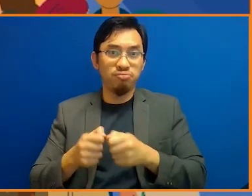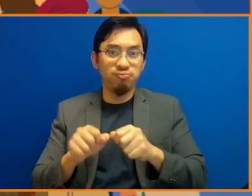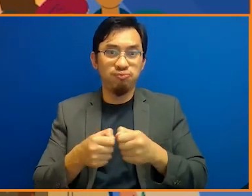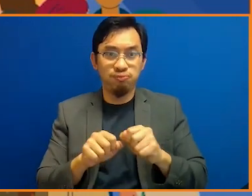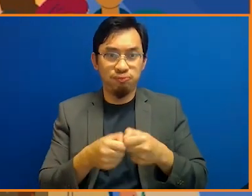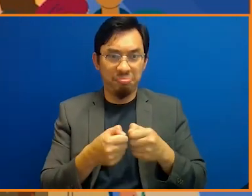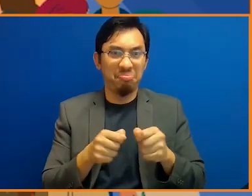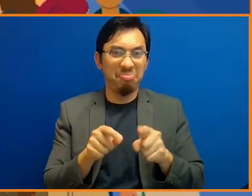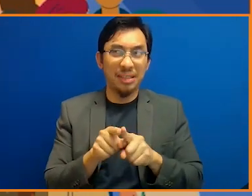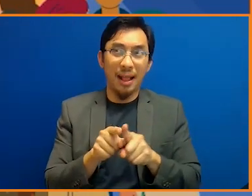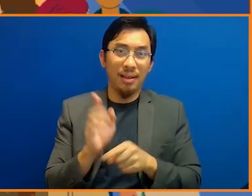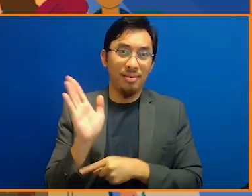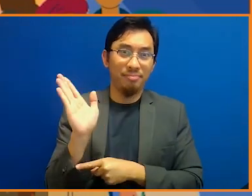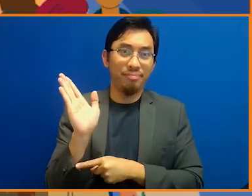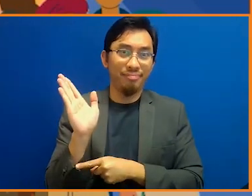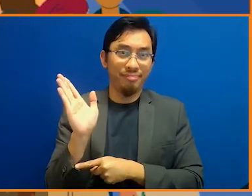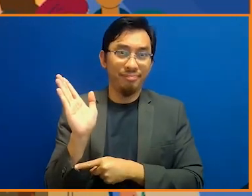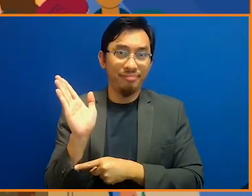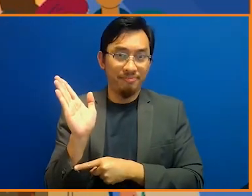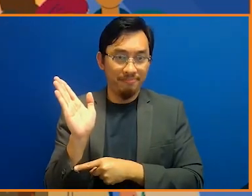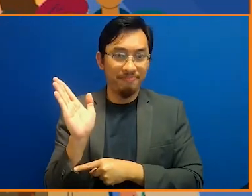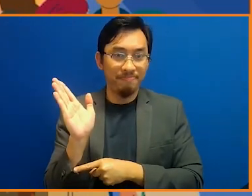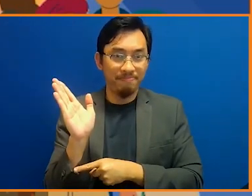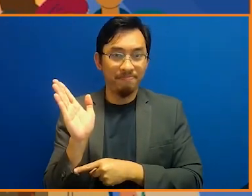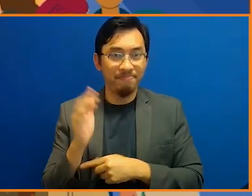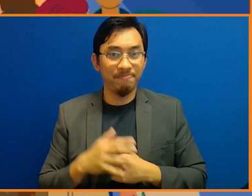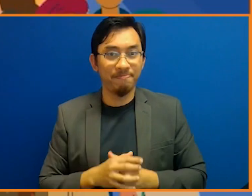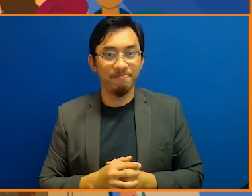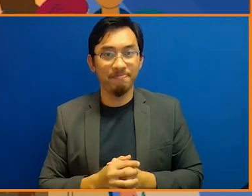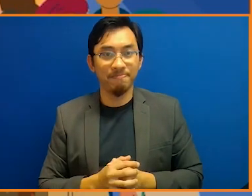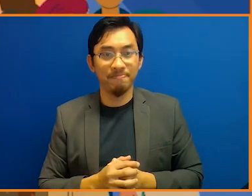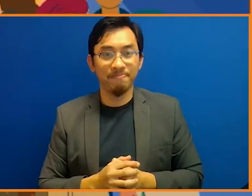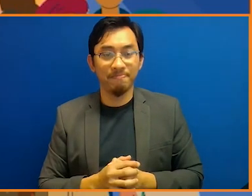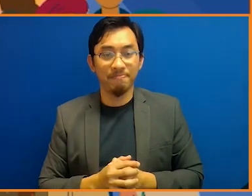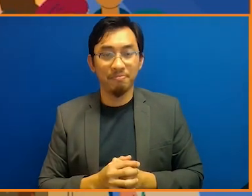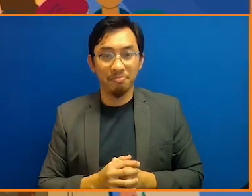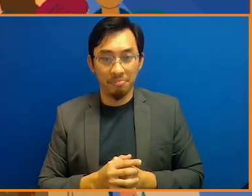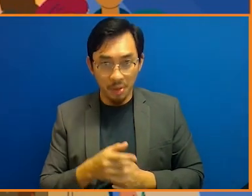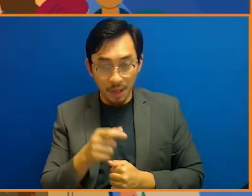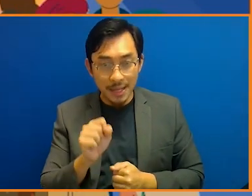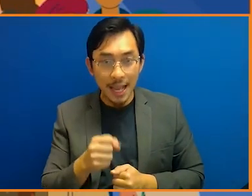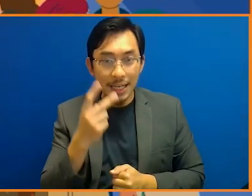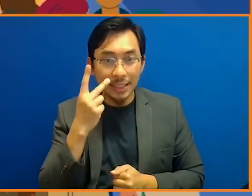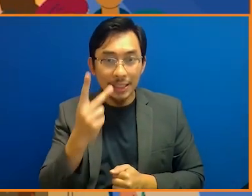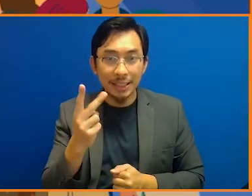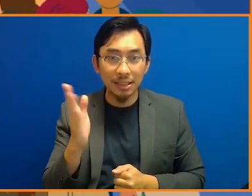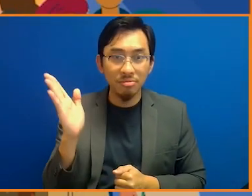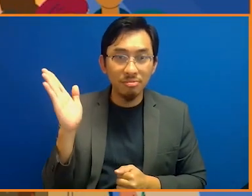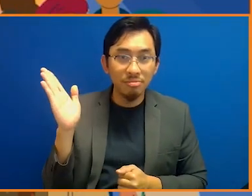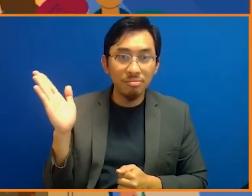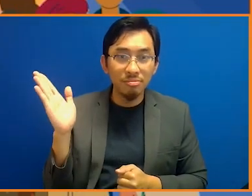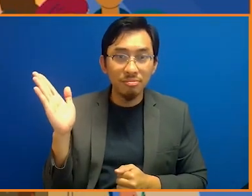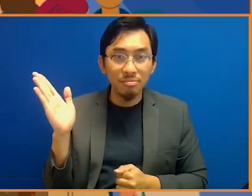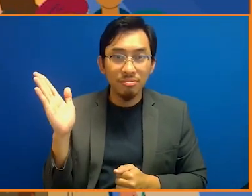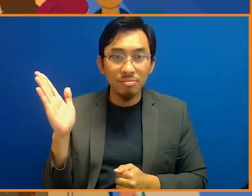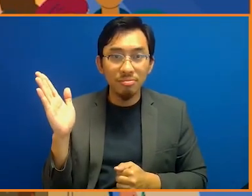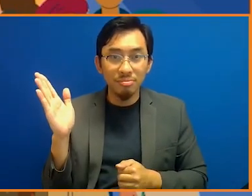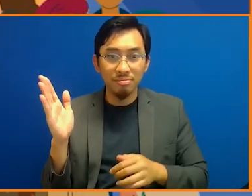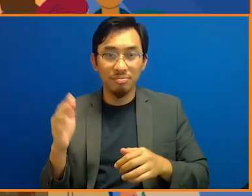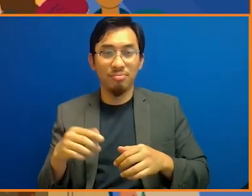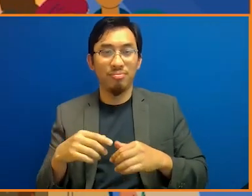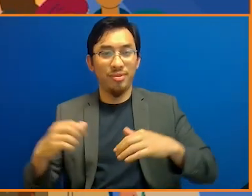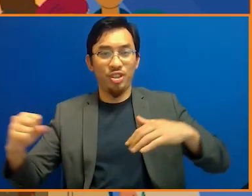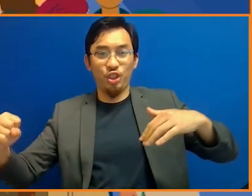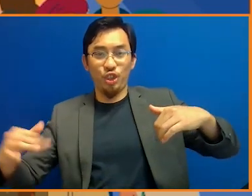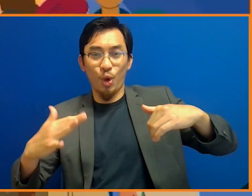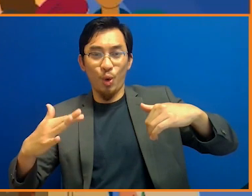the damage is totally like this, so kind of different. And also you can see the